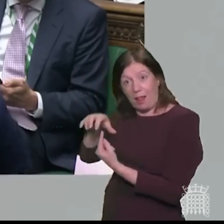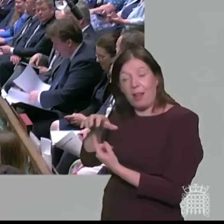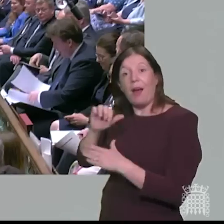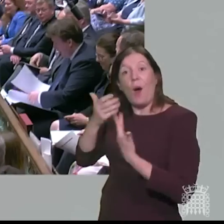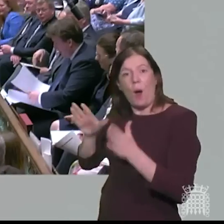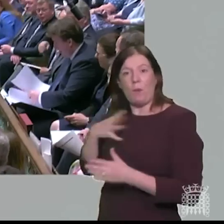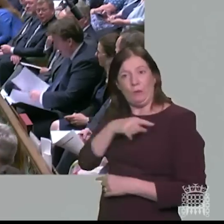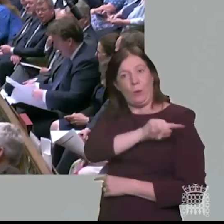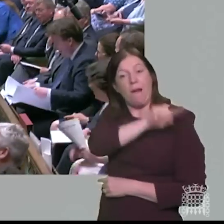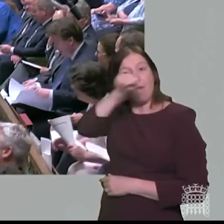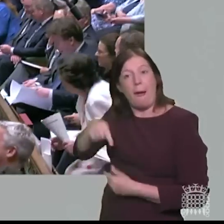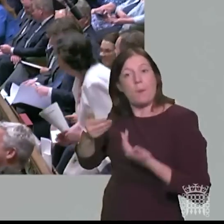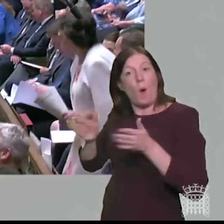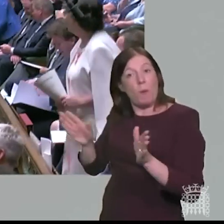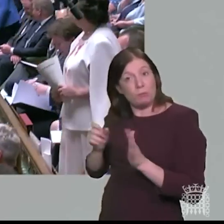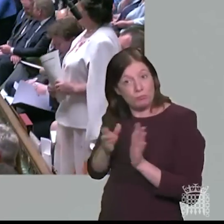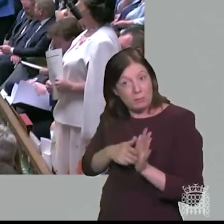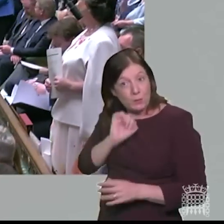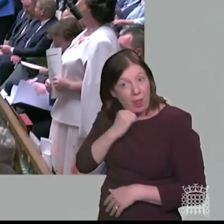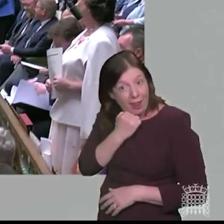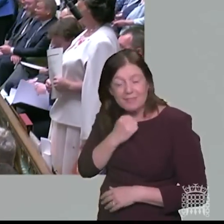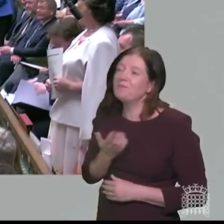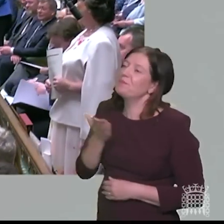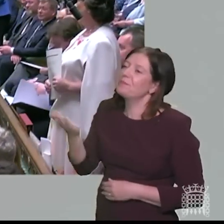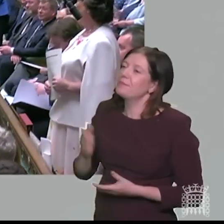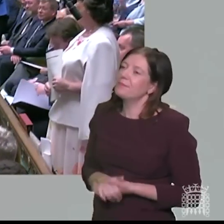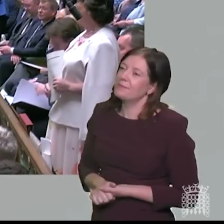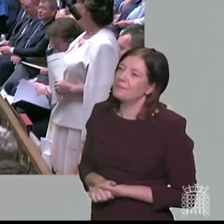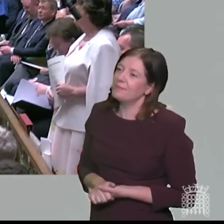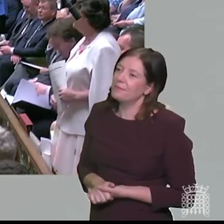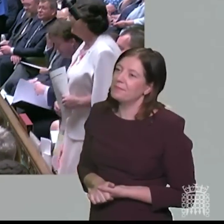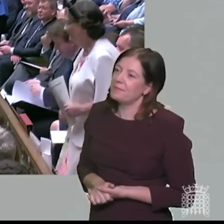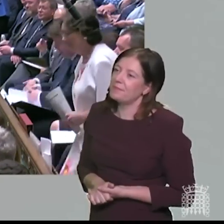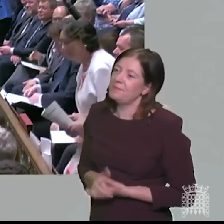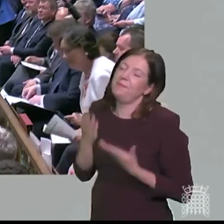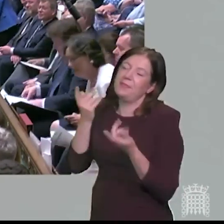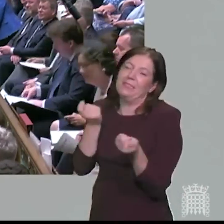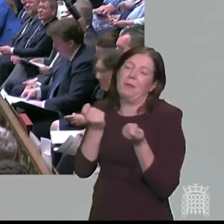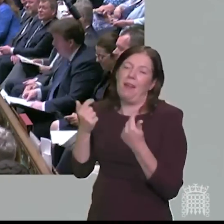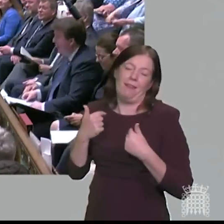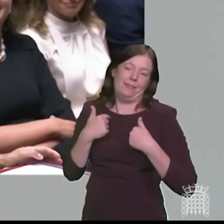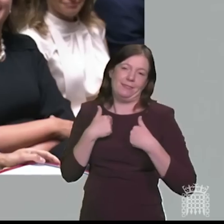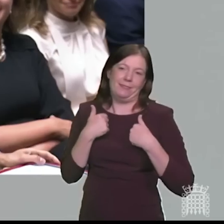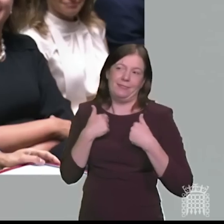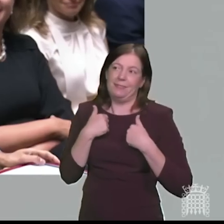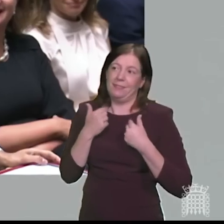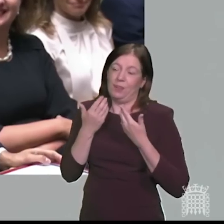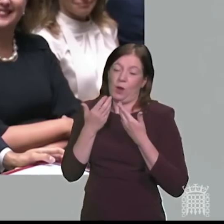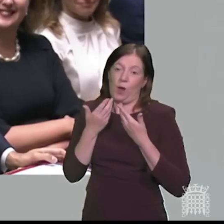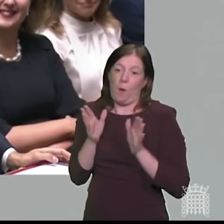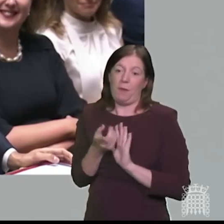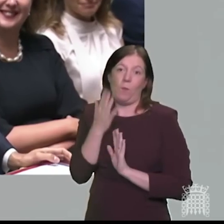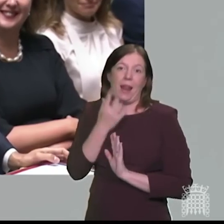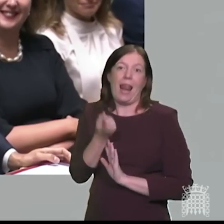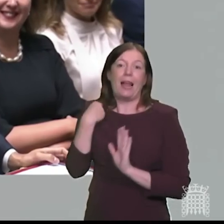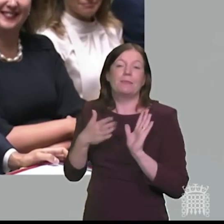Hinckley? Prime Minister. Well, Mr. Speaker, I'm delighted that since its opening last month,